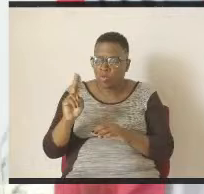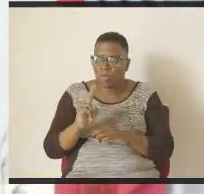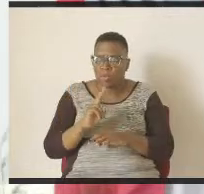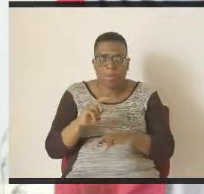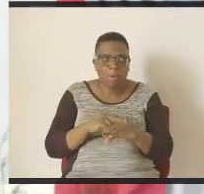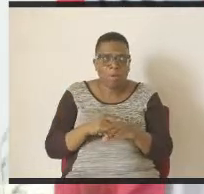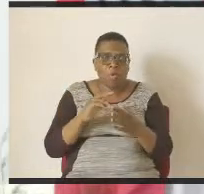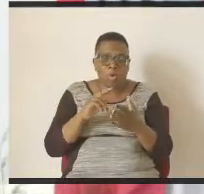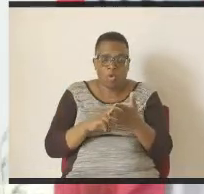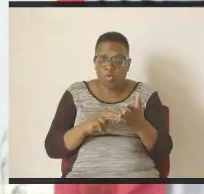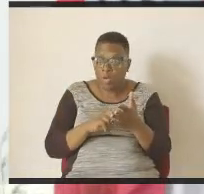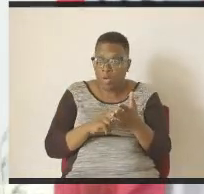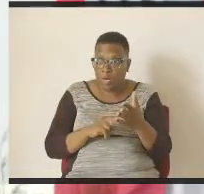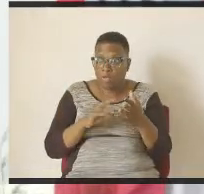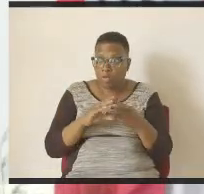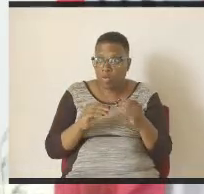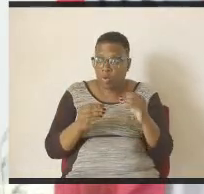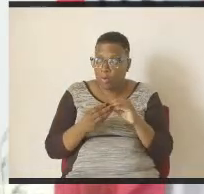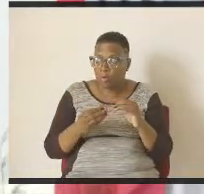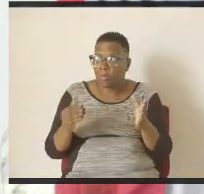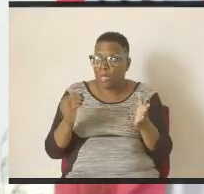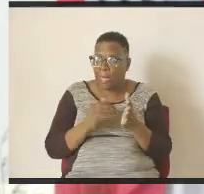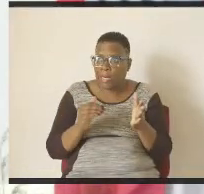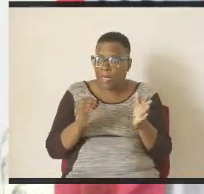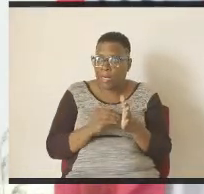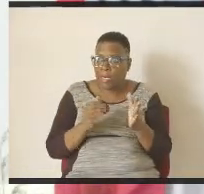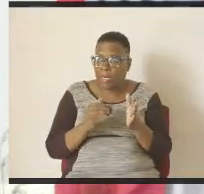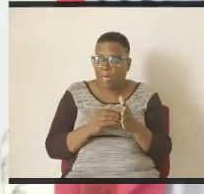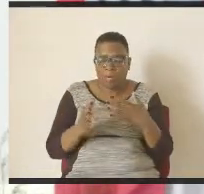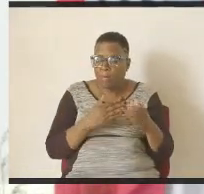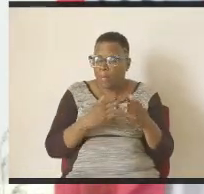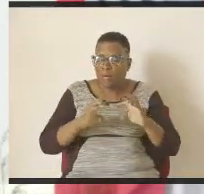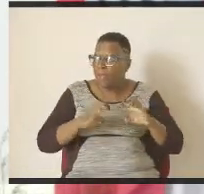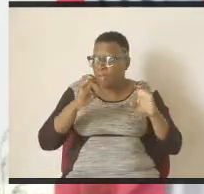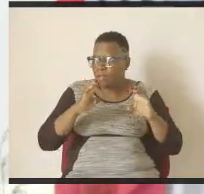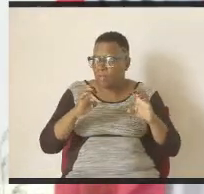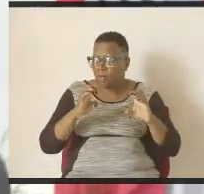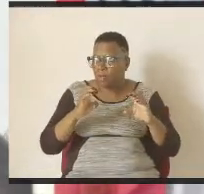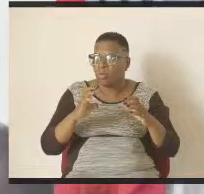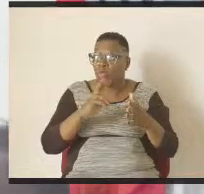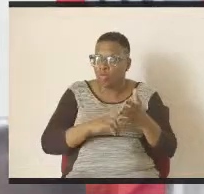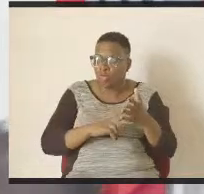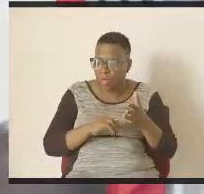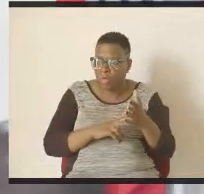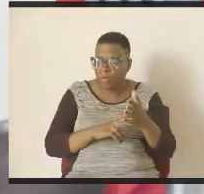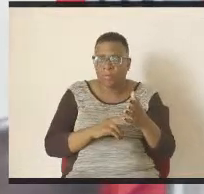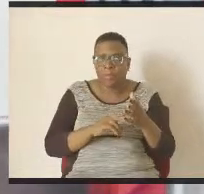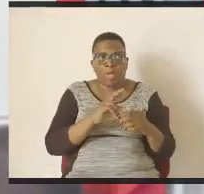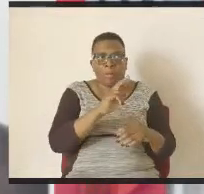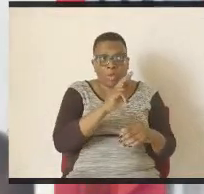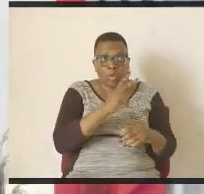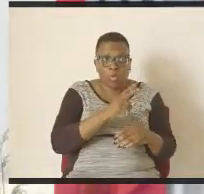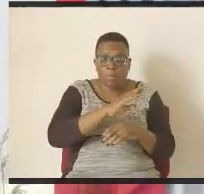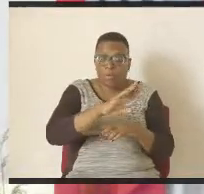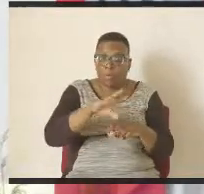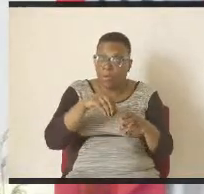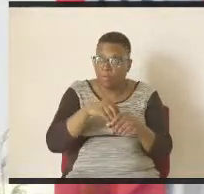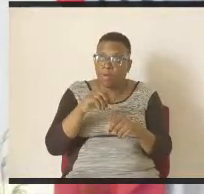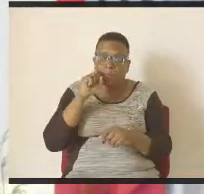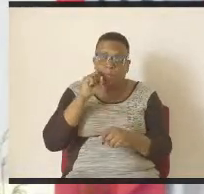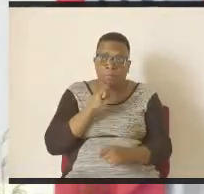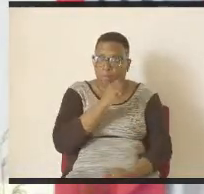stories over and over, even outside of the season. Number two, we got to facilitate and participate in the Lord's